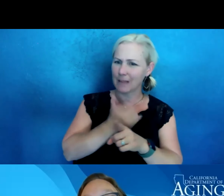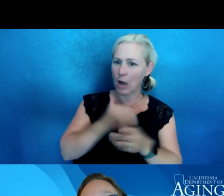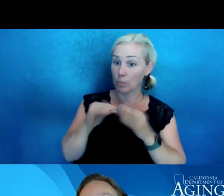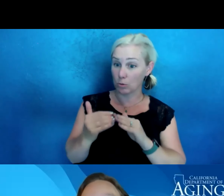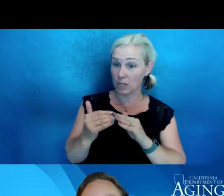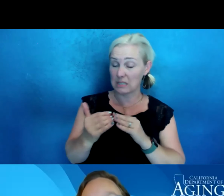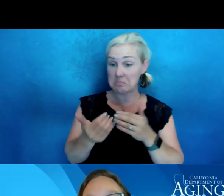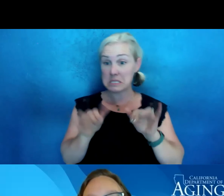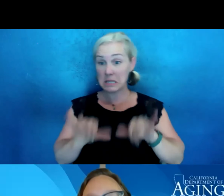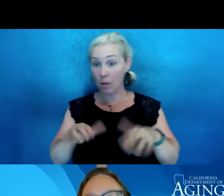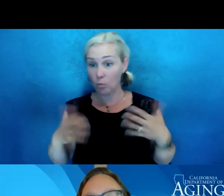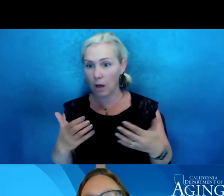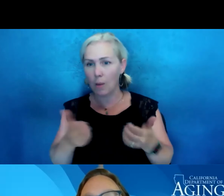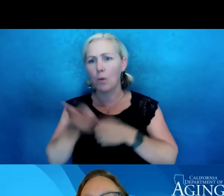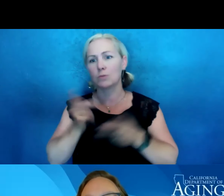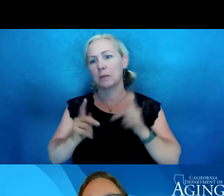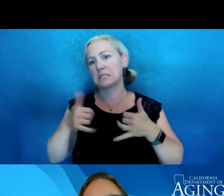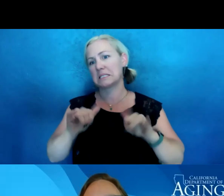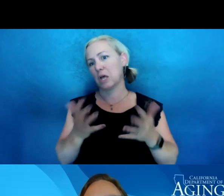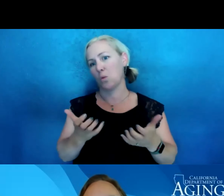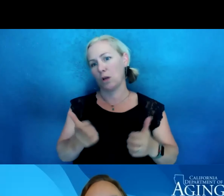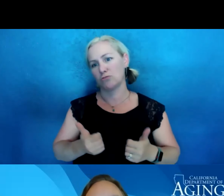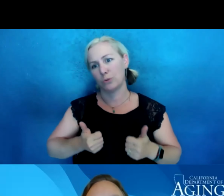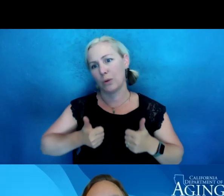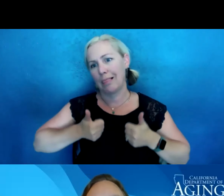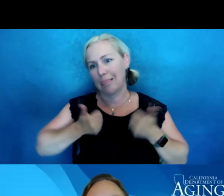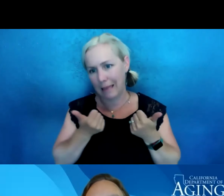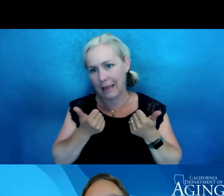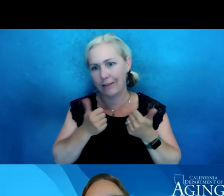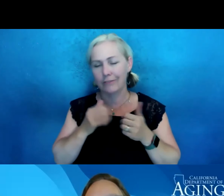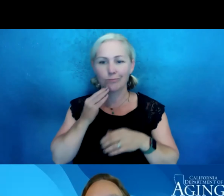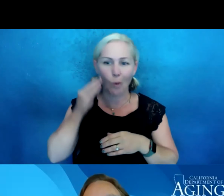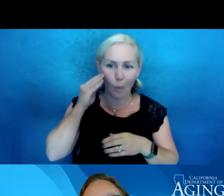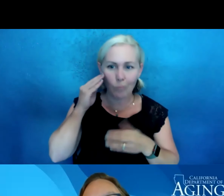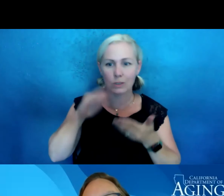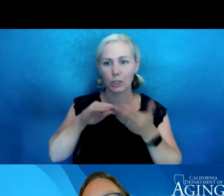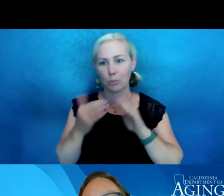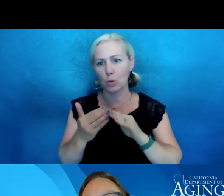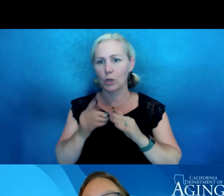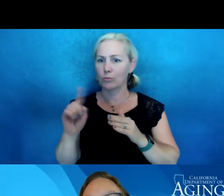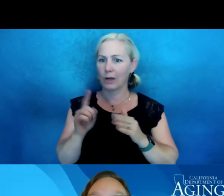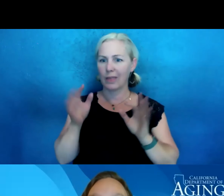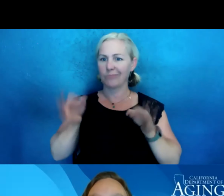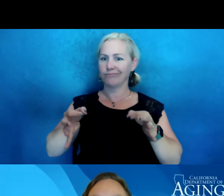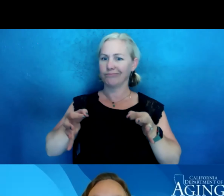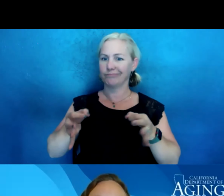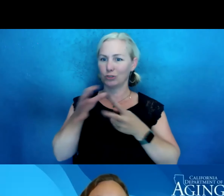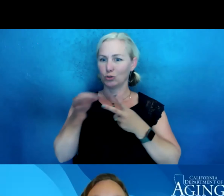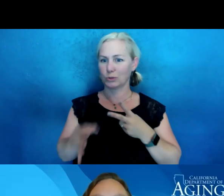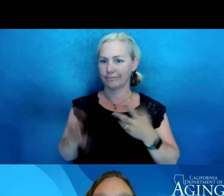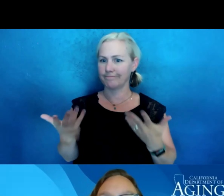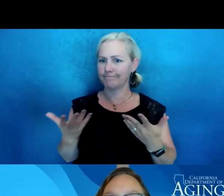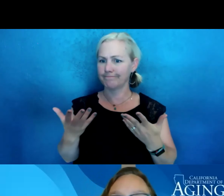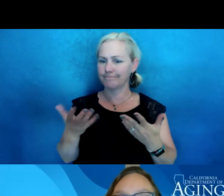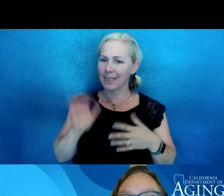most people still want to live, no surprise here, in homes and communities of choice. That is the #1 thing we